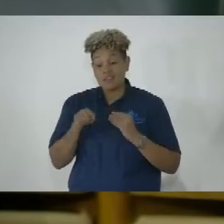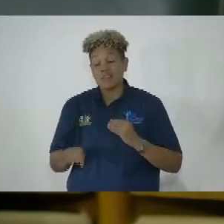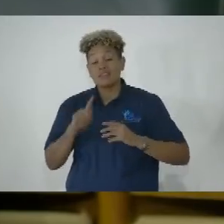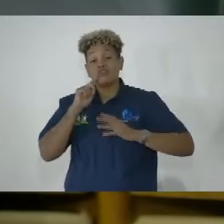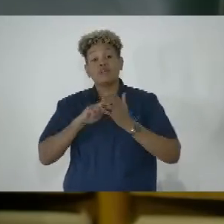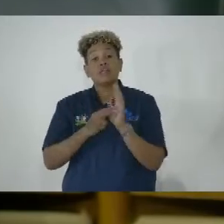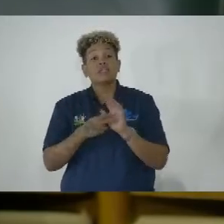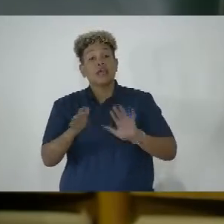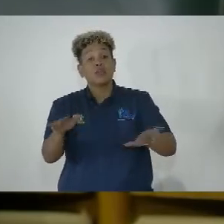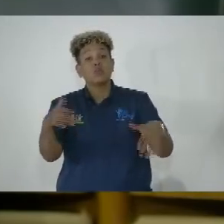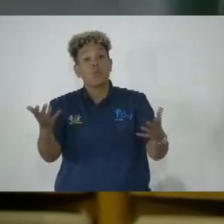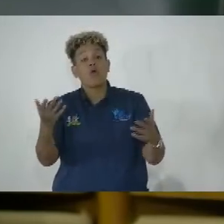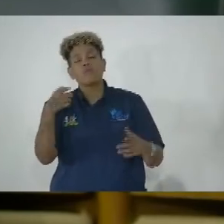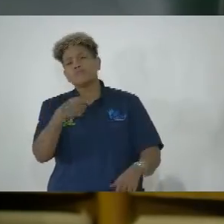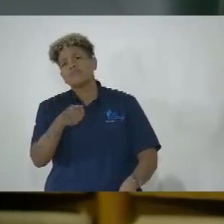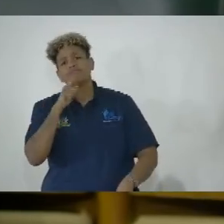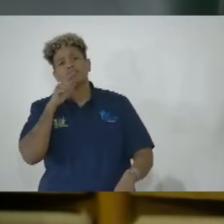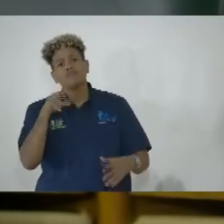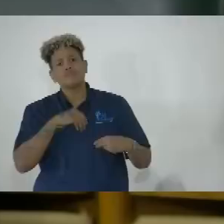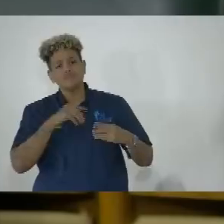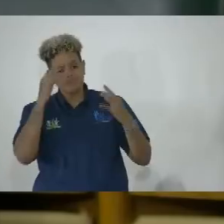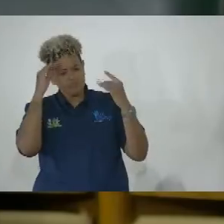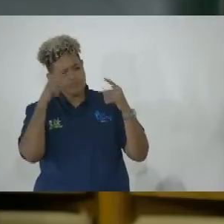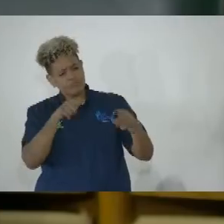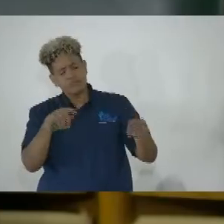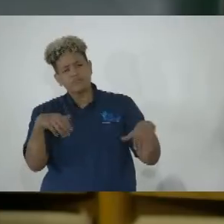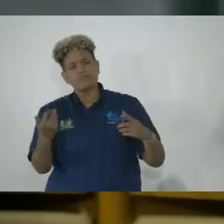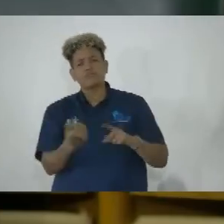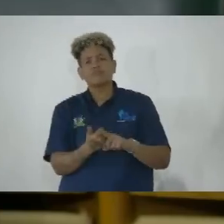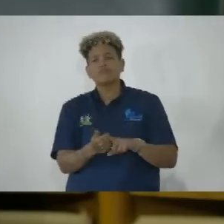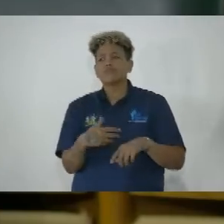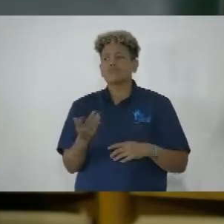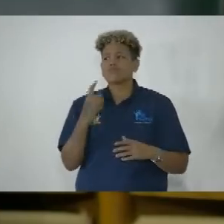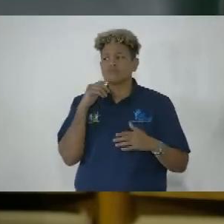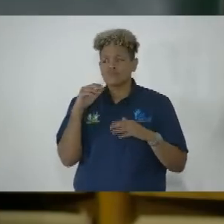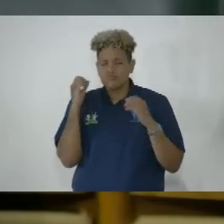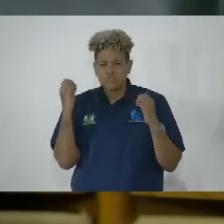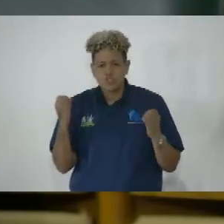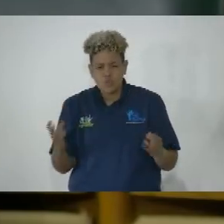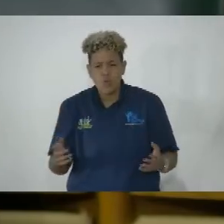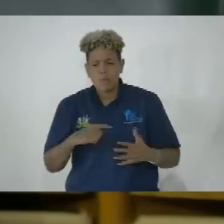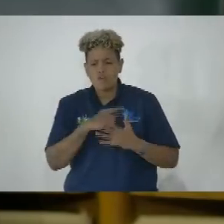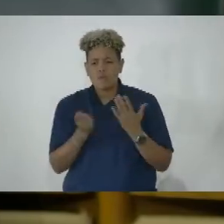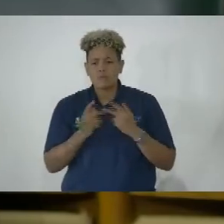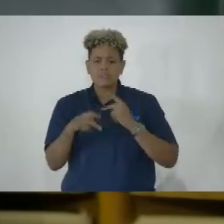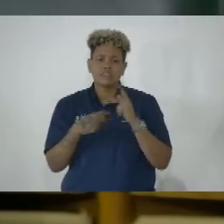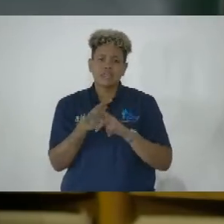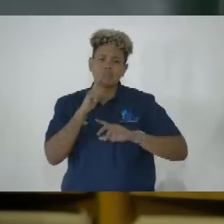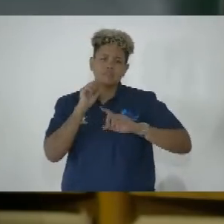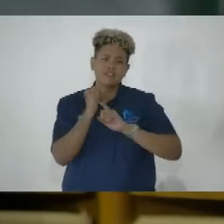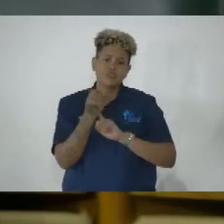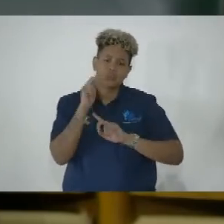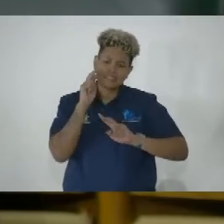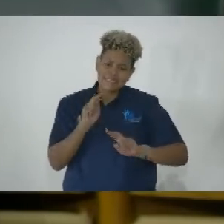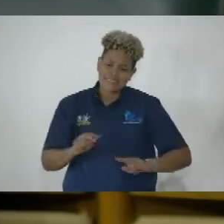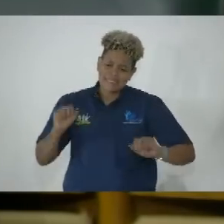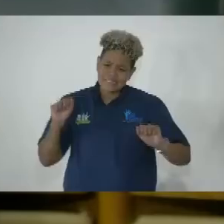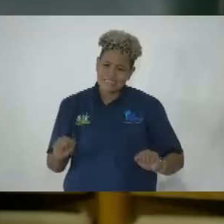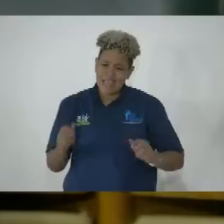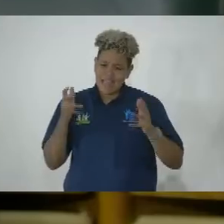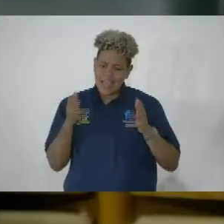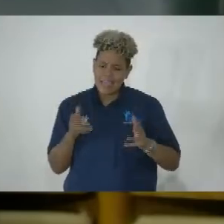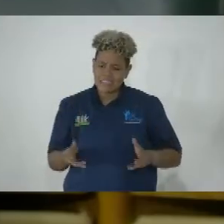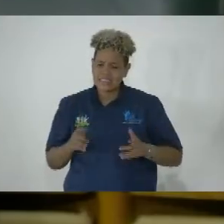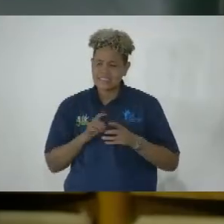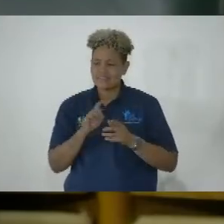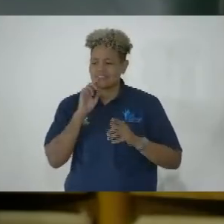intended to take into consideration the innumerable types of circumstances that can exist